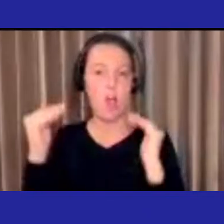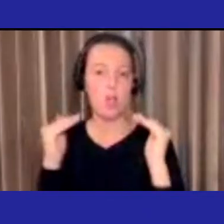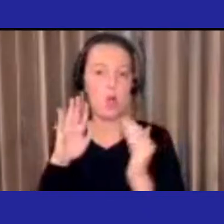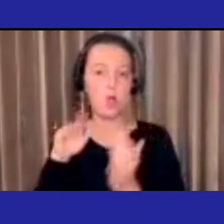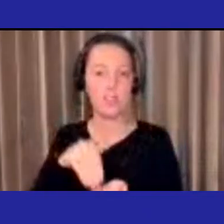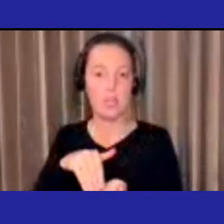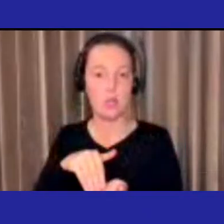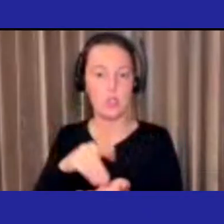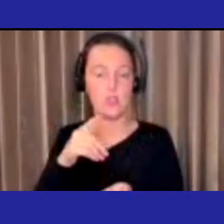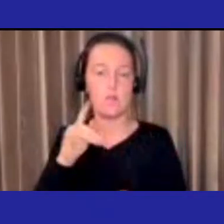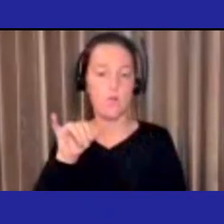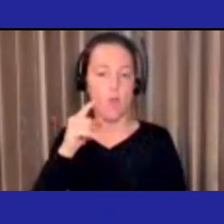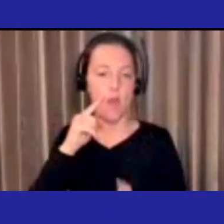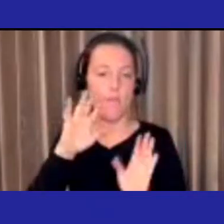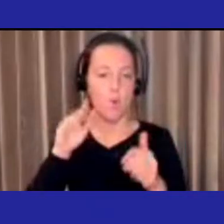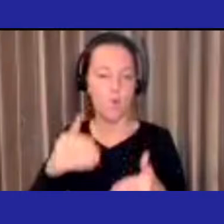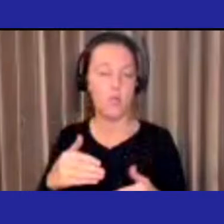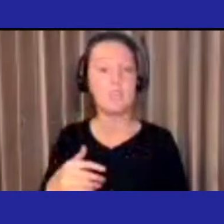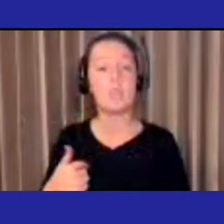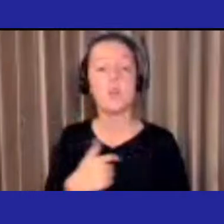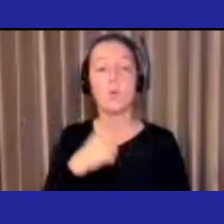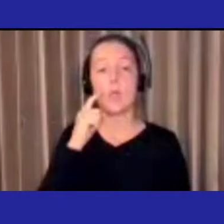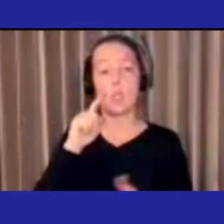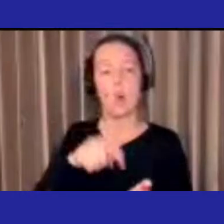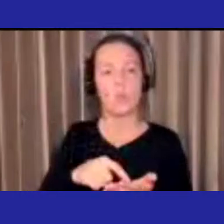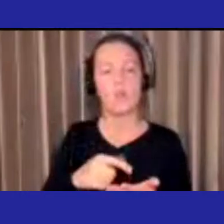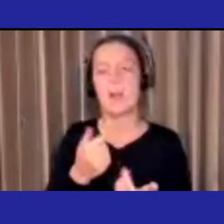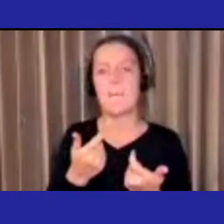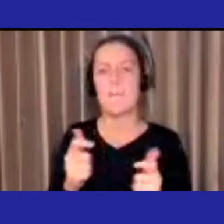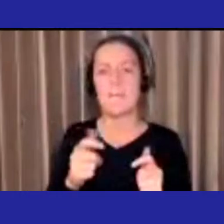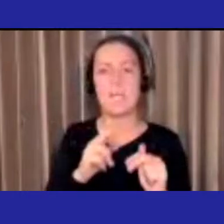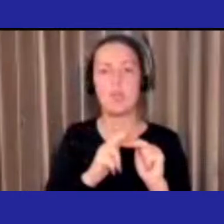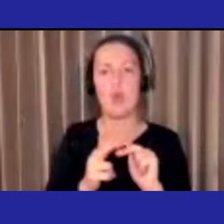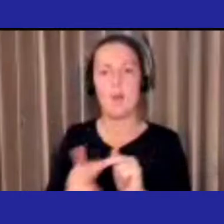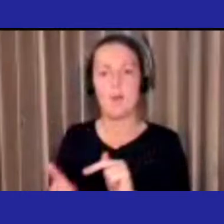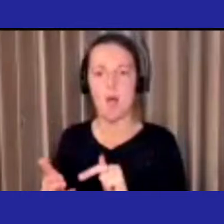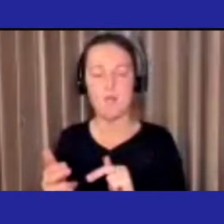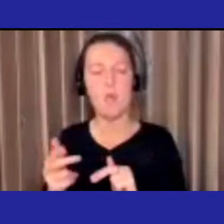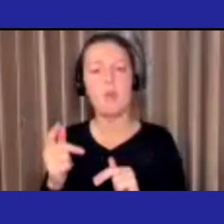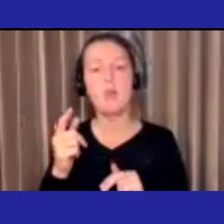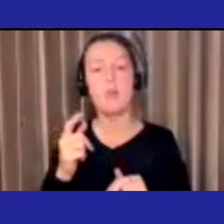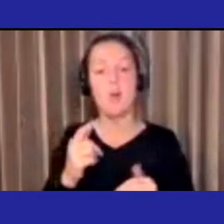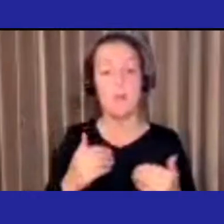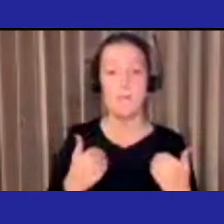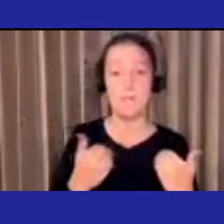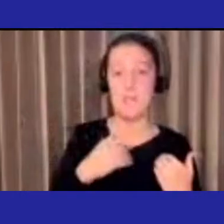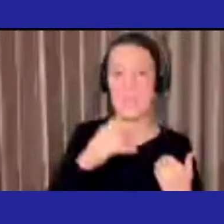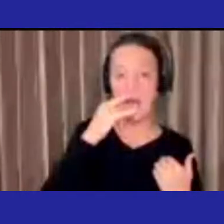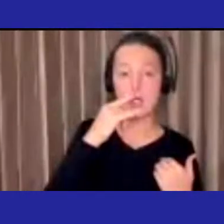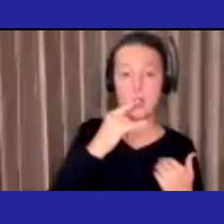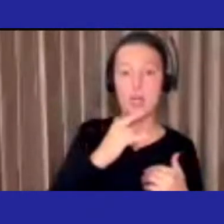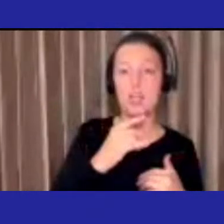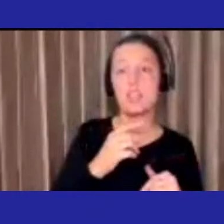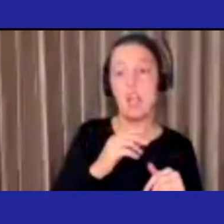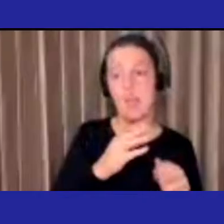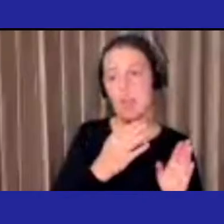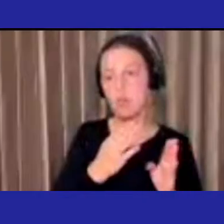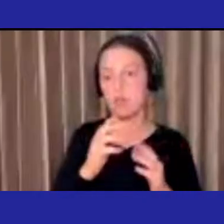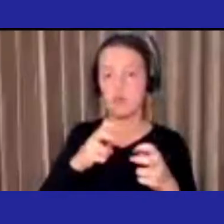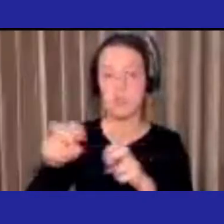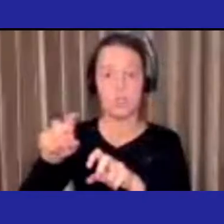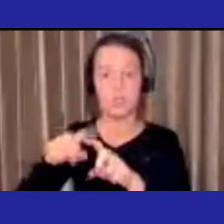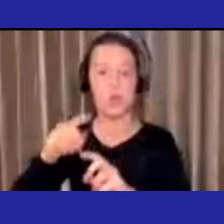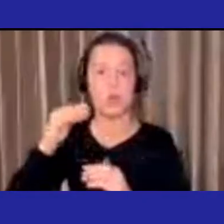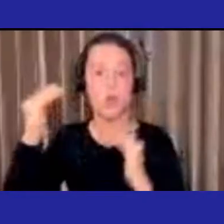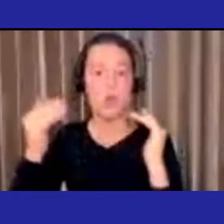real drop-off in the engagement of patients from pediatrics to adulthood. In pediatrics, we have about 79% of our patients